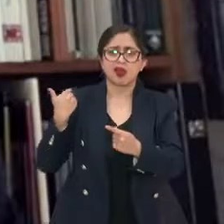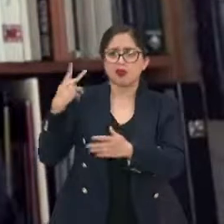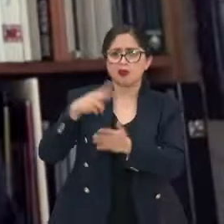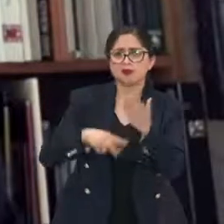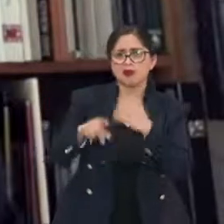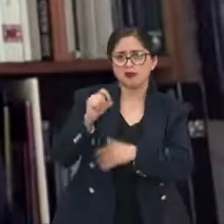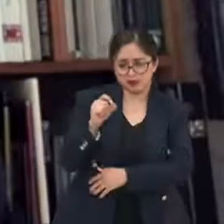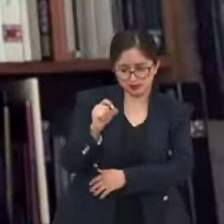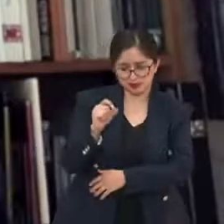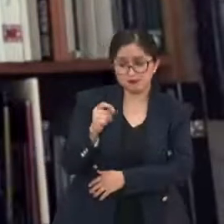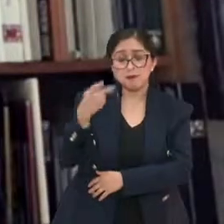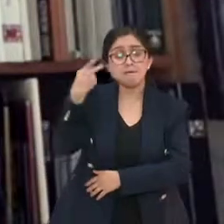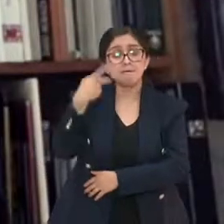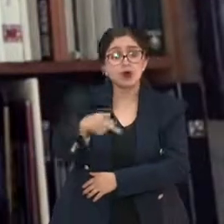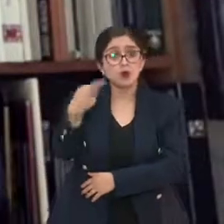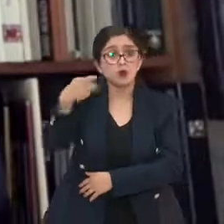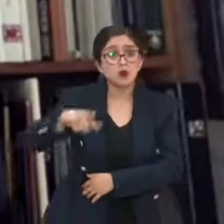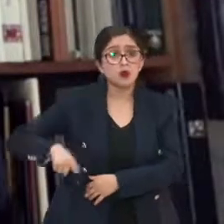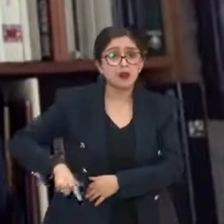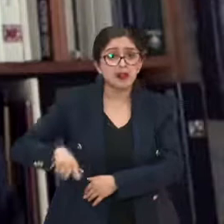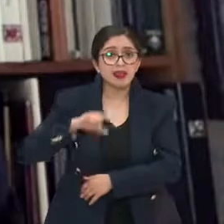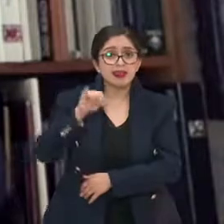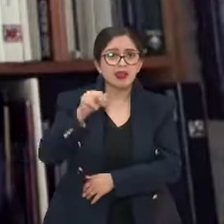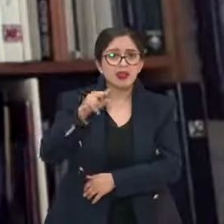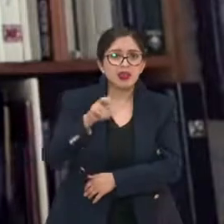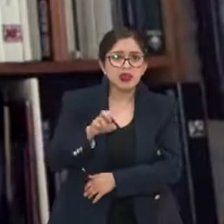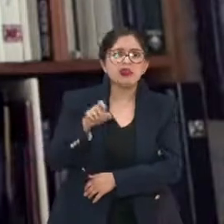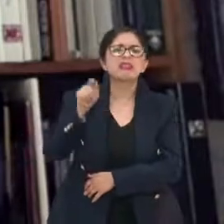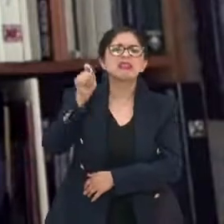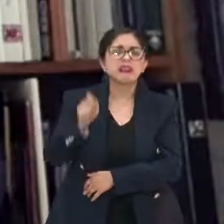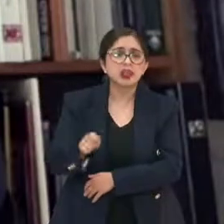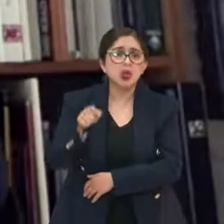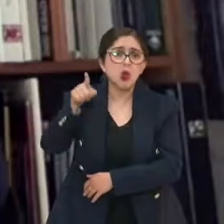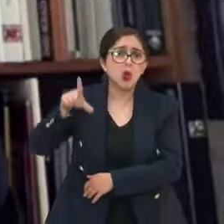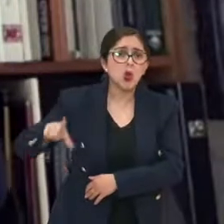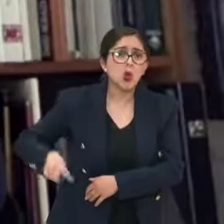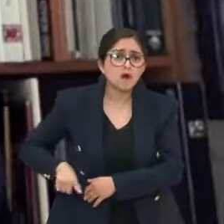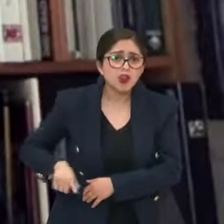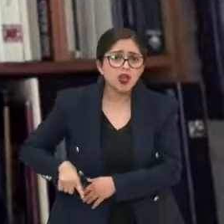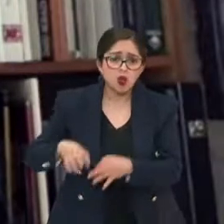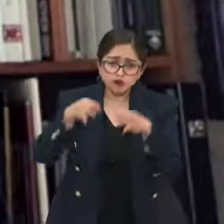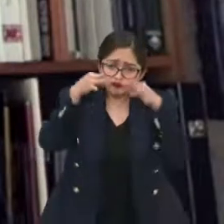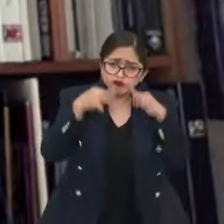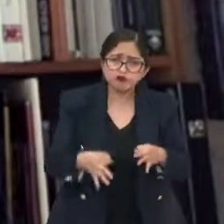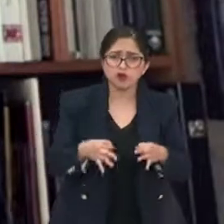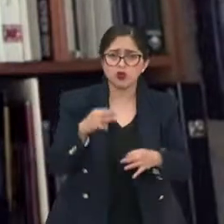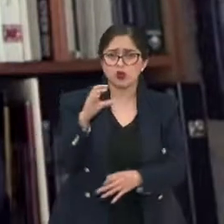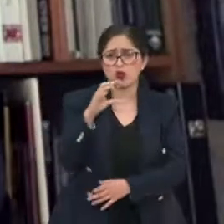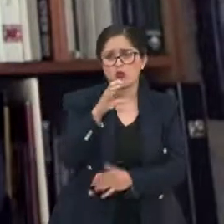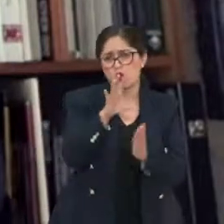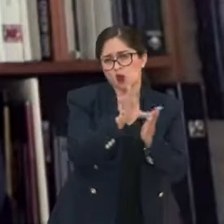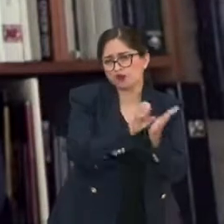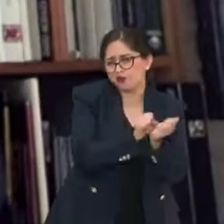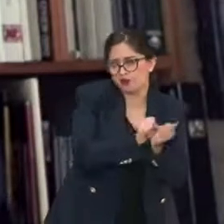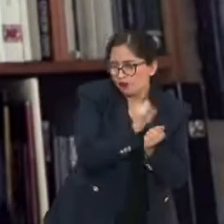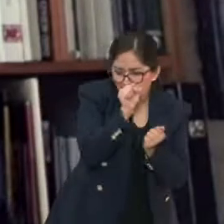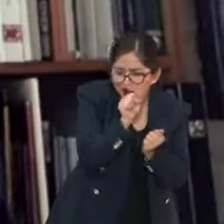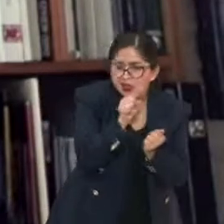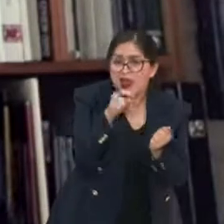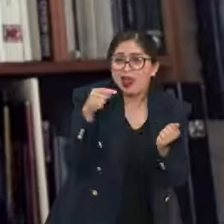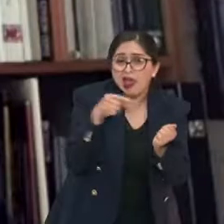of the society. But the government is a constitutional government. The